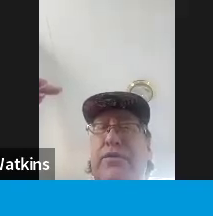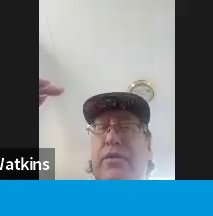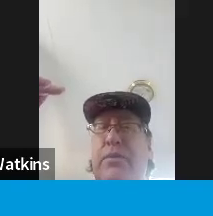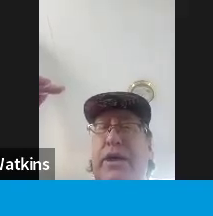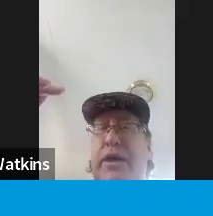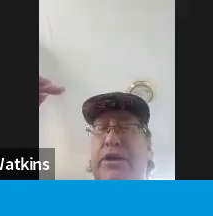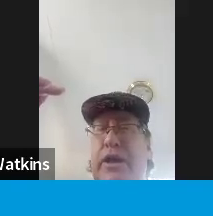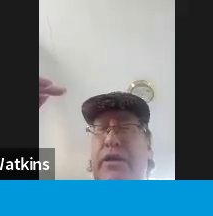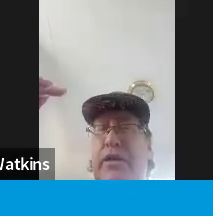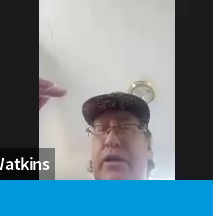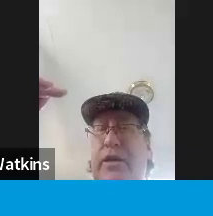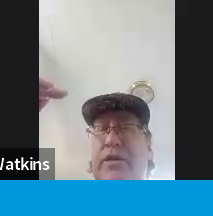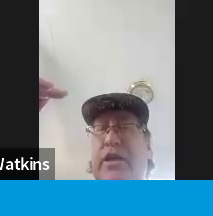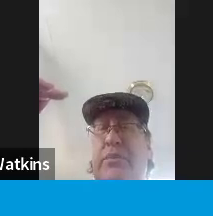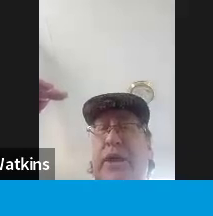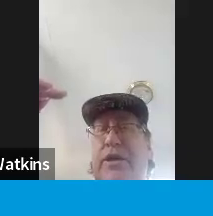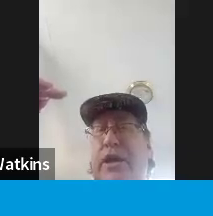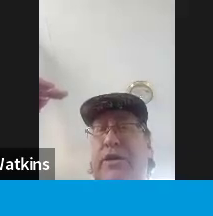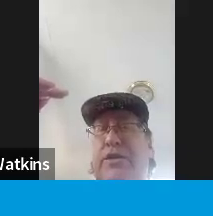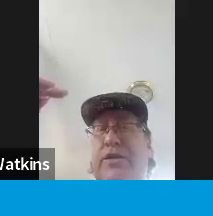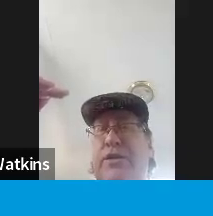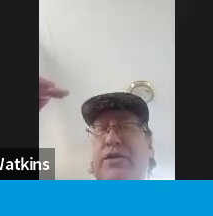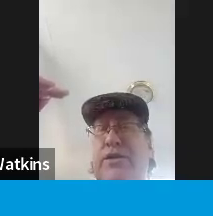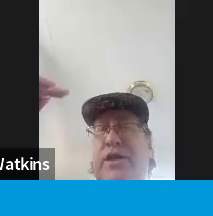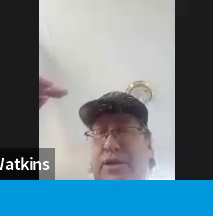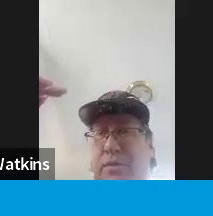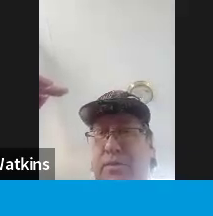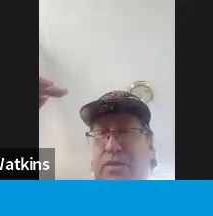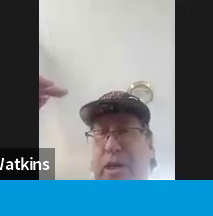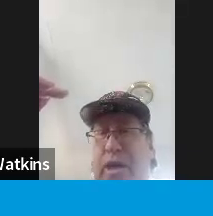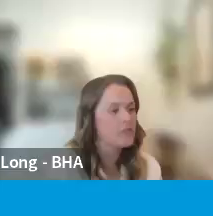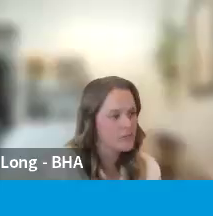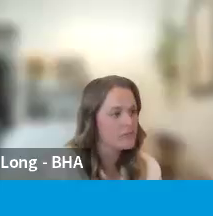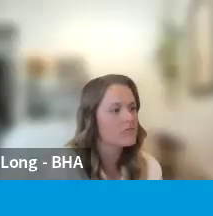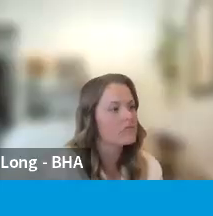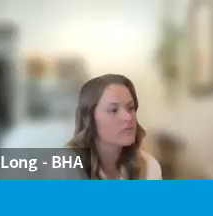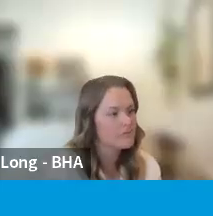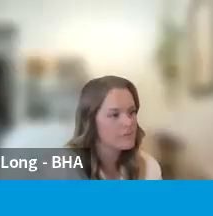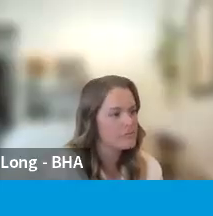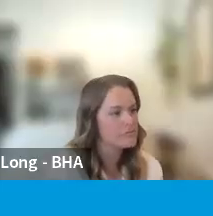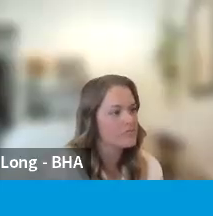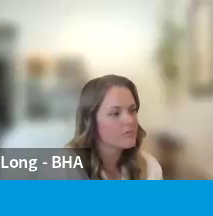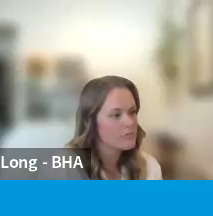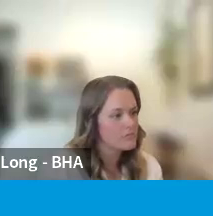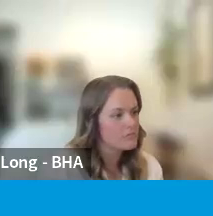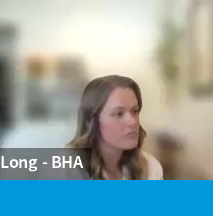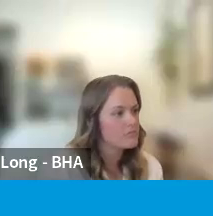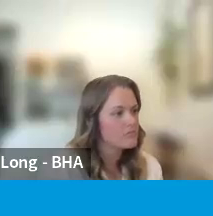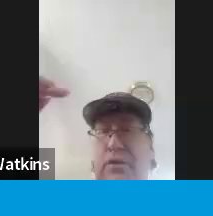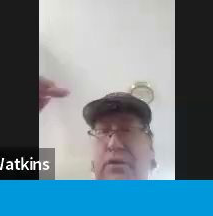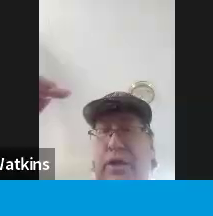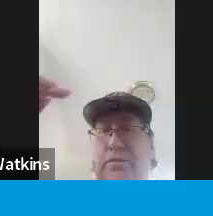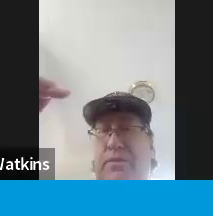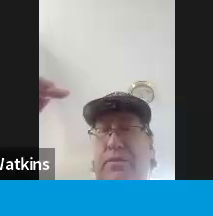hacked from the BHA than the BHA's system. Like nobody's like gonna